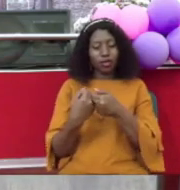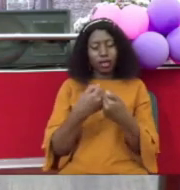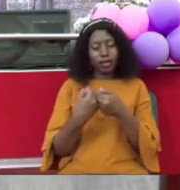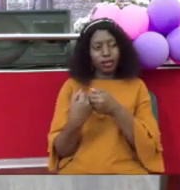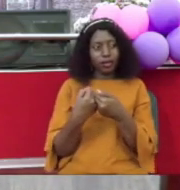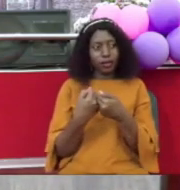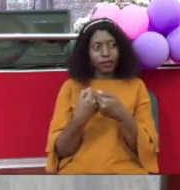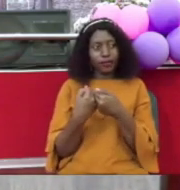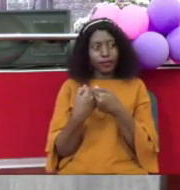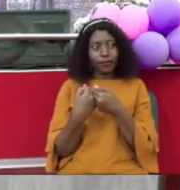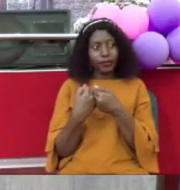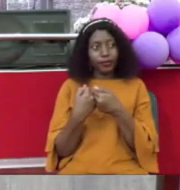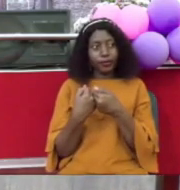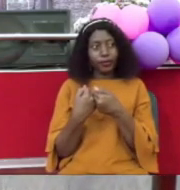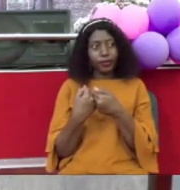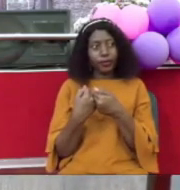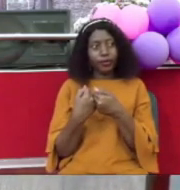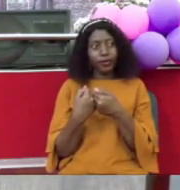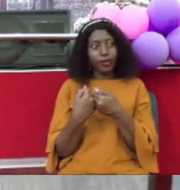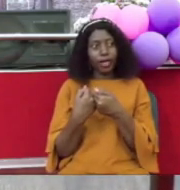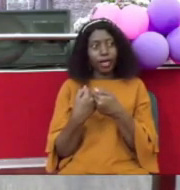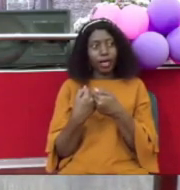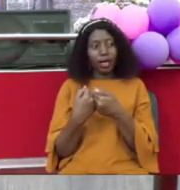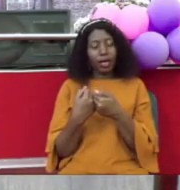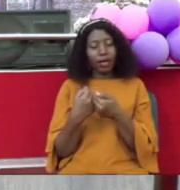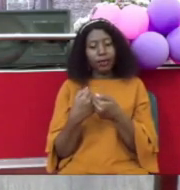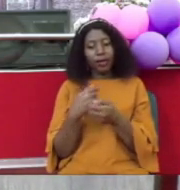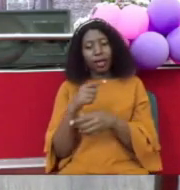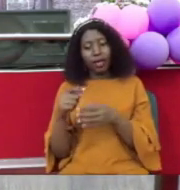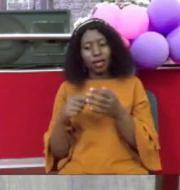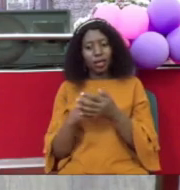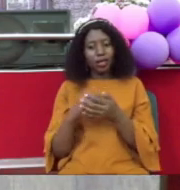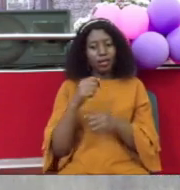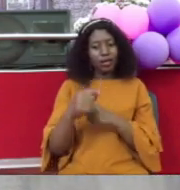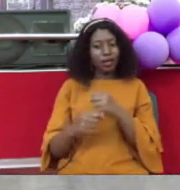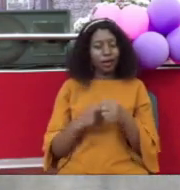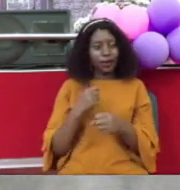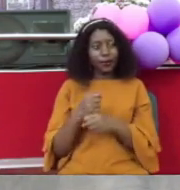kifedha. And this time and age. Muda huu ama wakati huu.